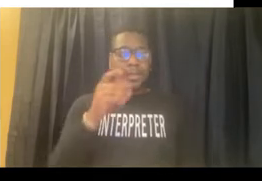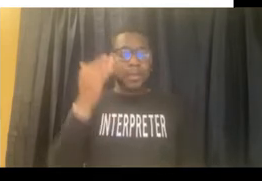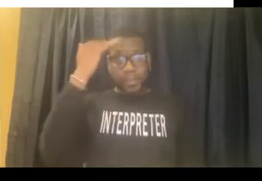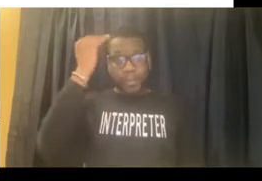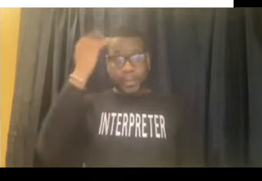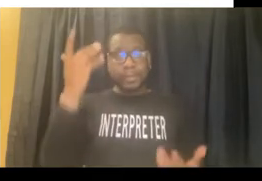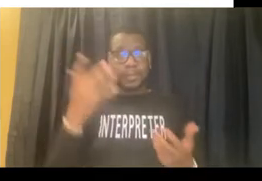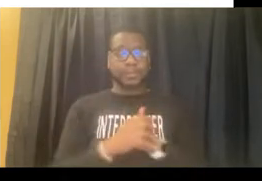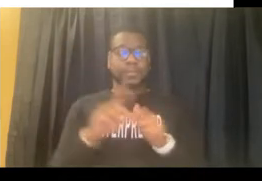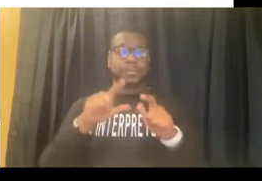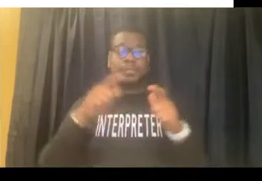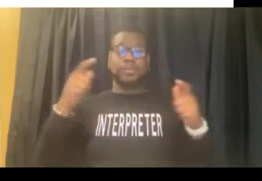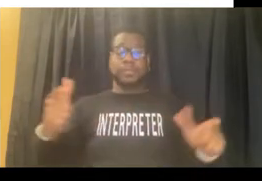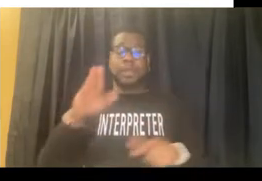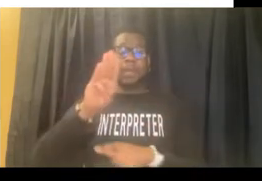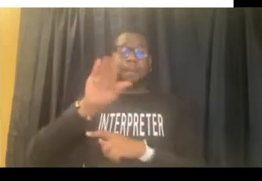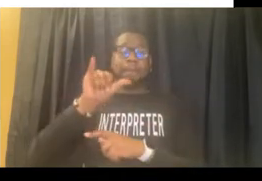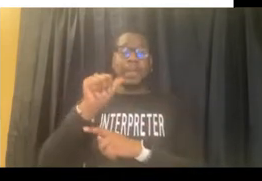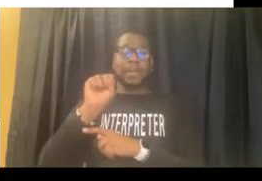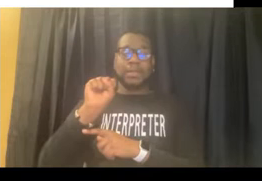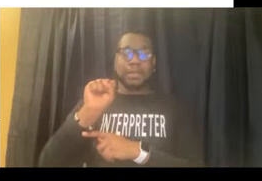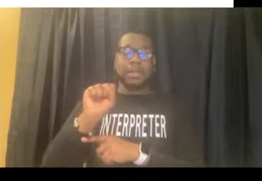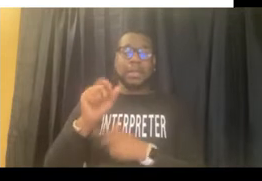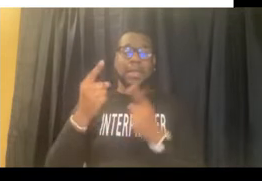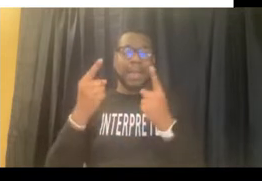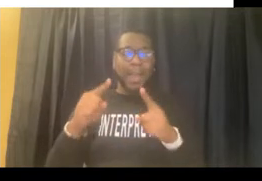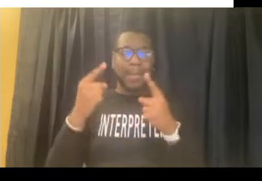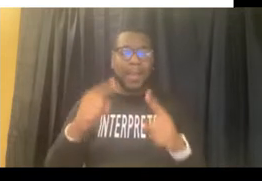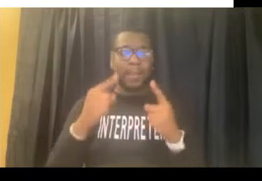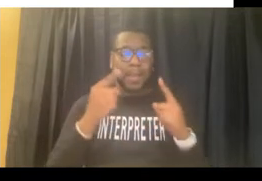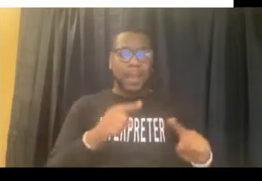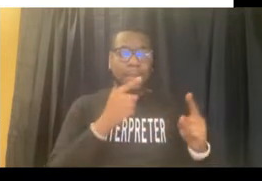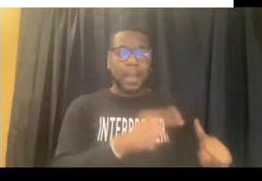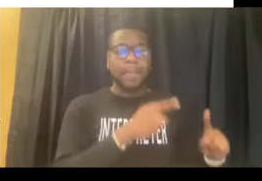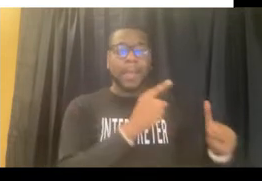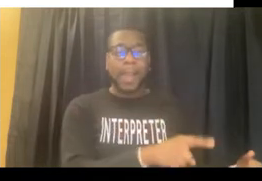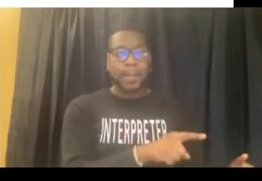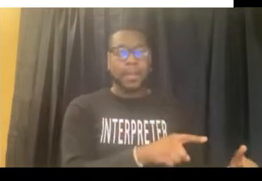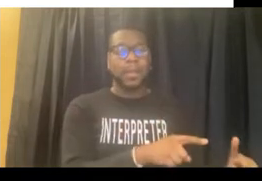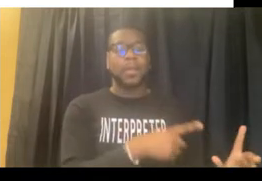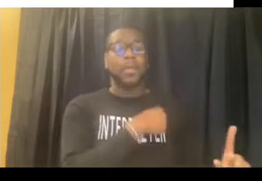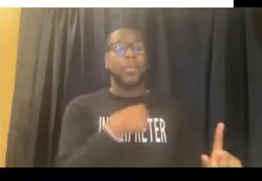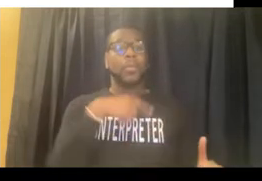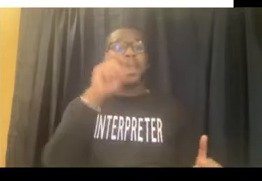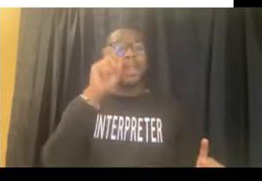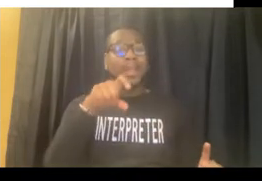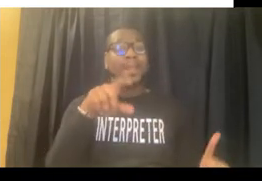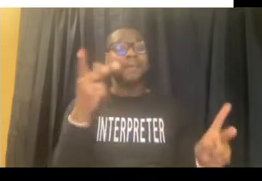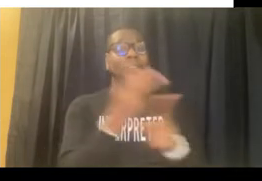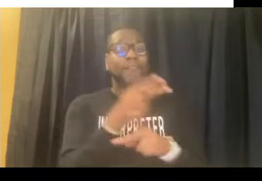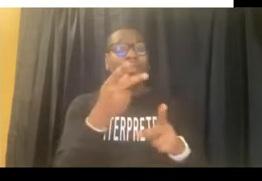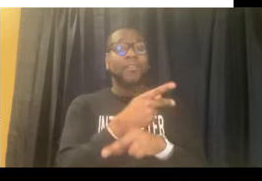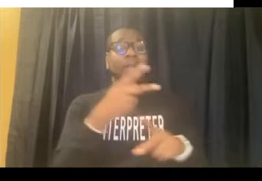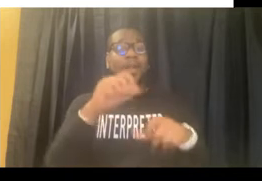a lot of biases that exist within our world that are just inherent that continue to be perpetuated throughout our society. And